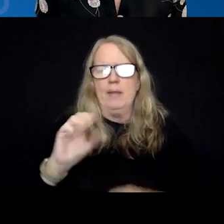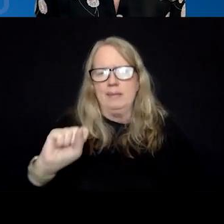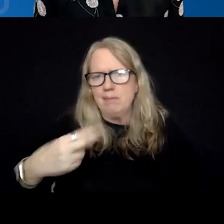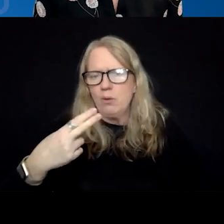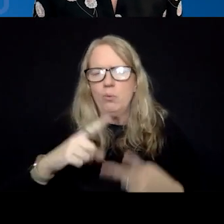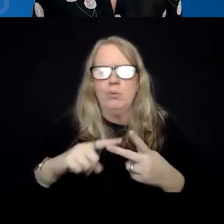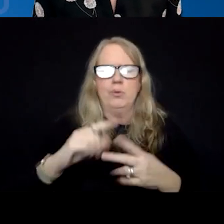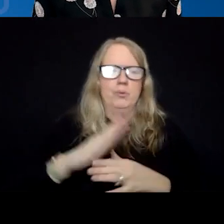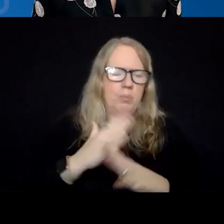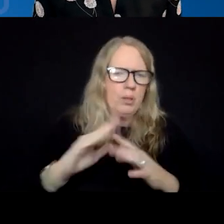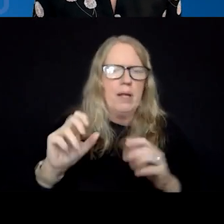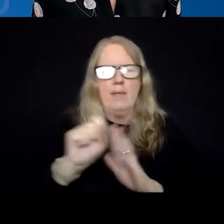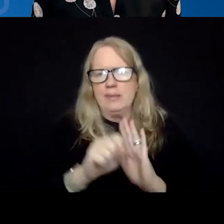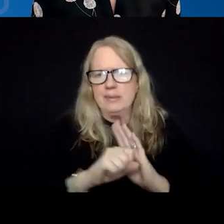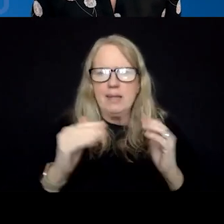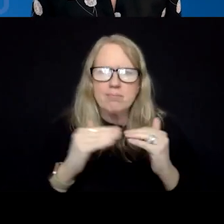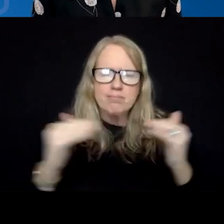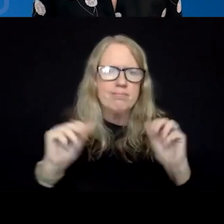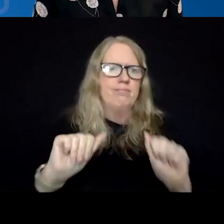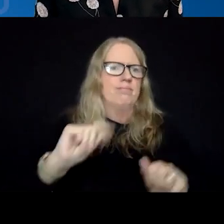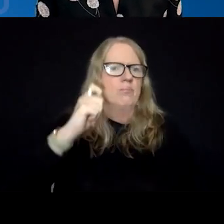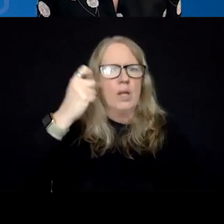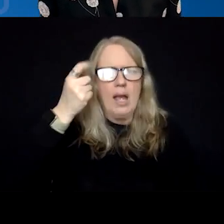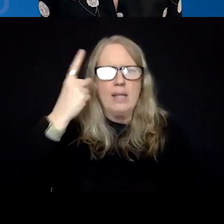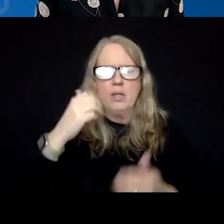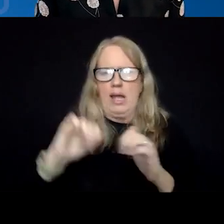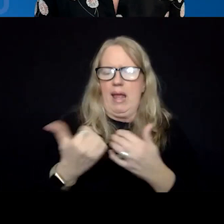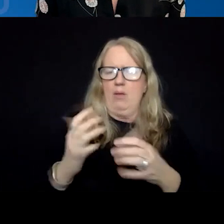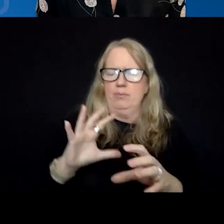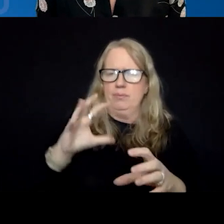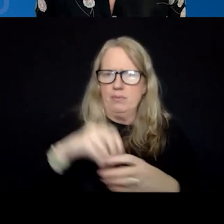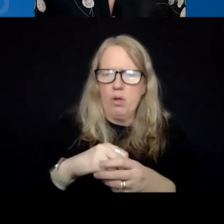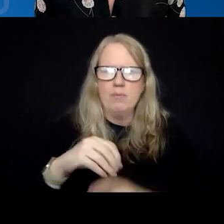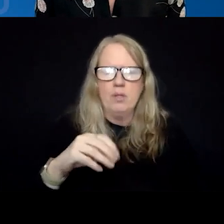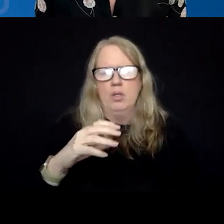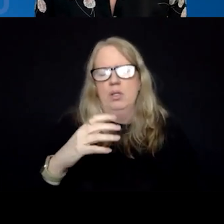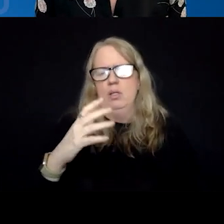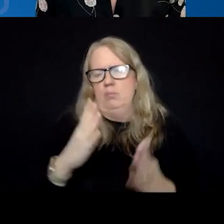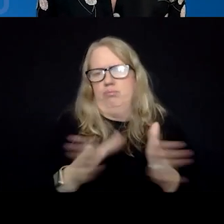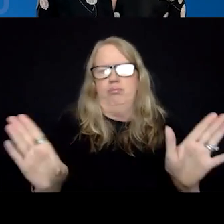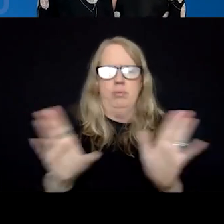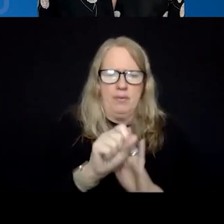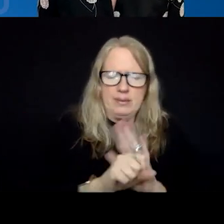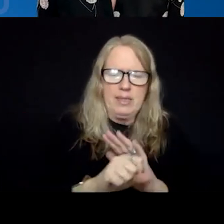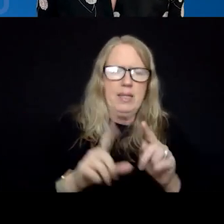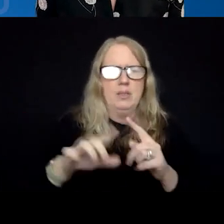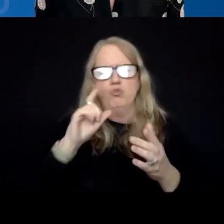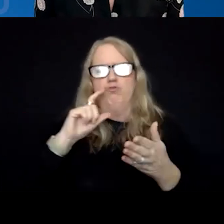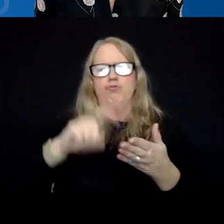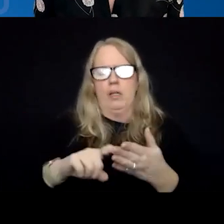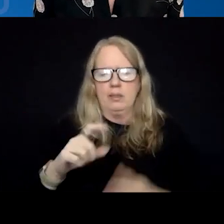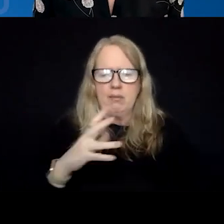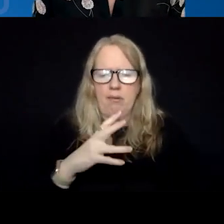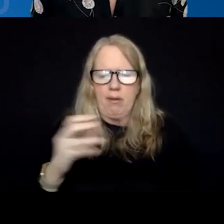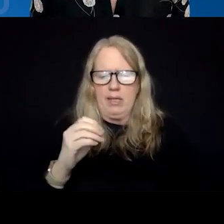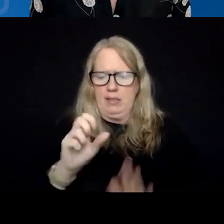partners at the state level to understand how it's playing out in the across the state on the ground, recognizing that even at the